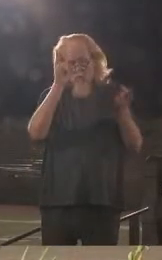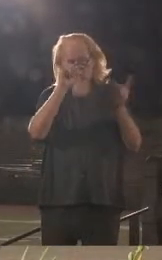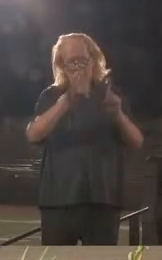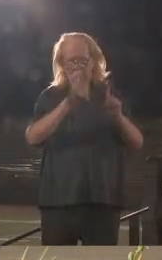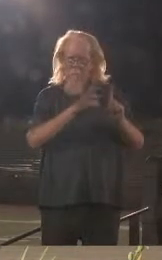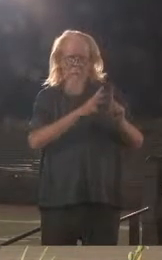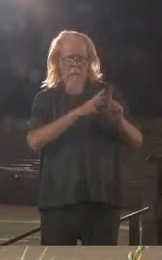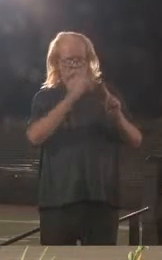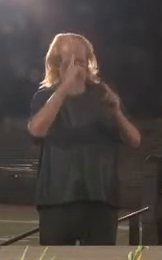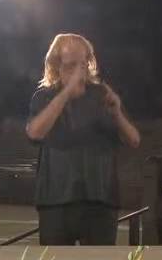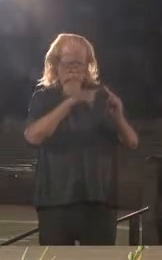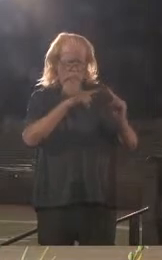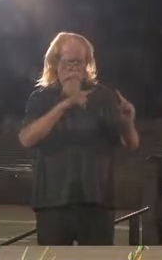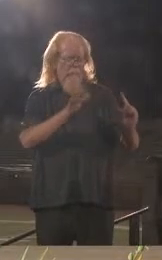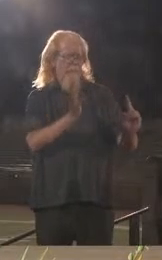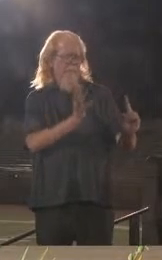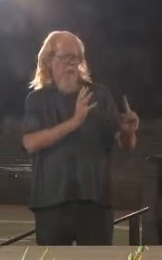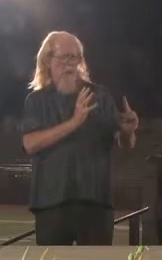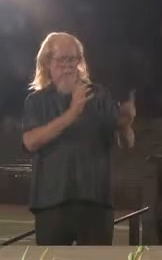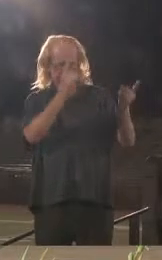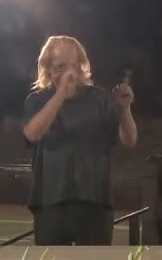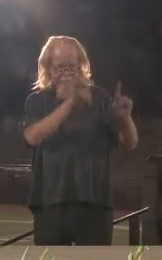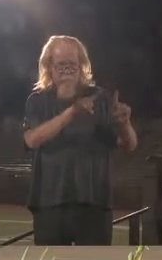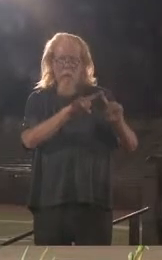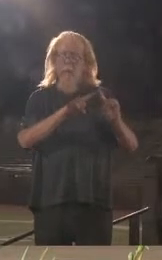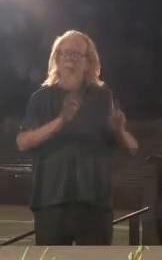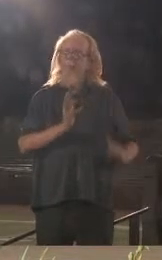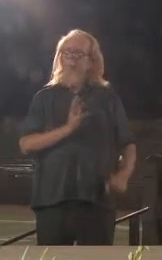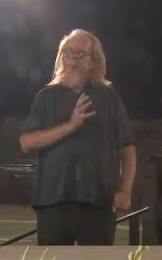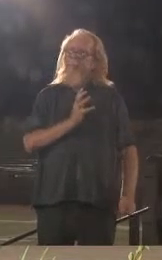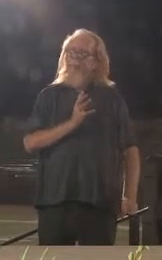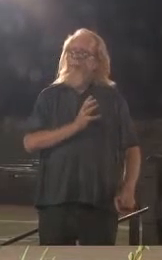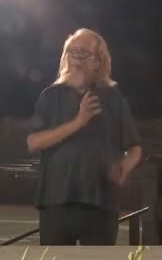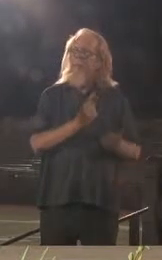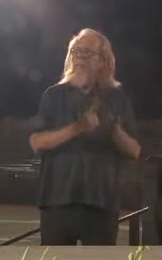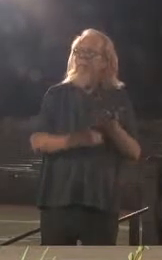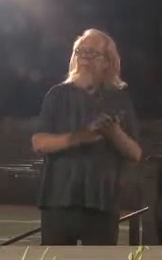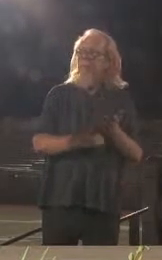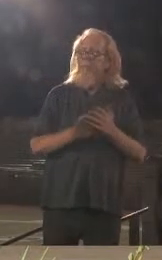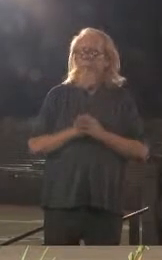disagree, but always be civil in your discourse.